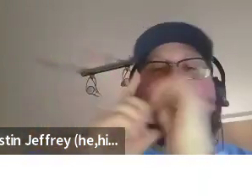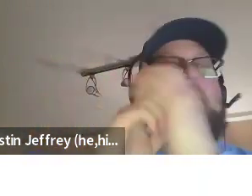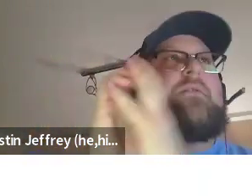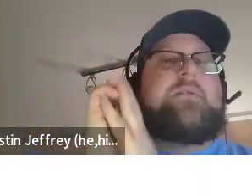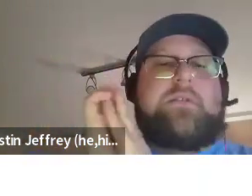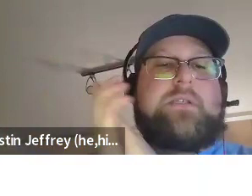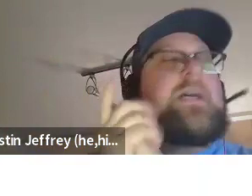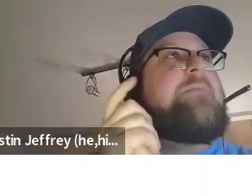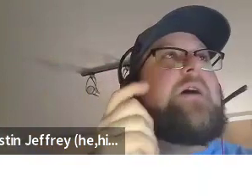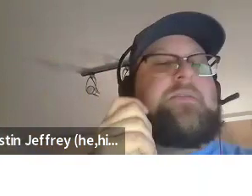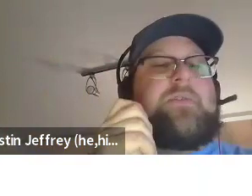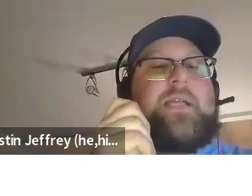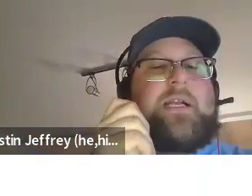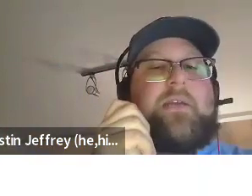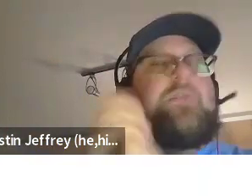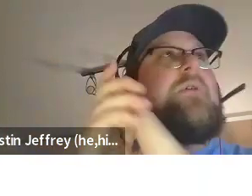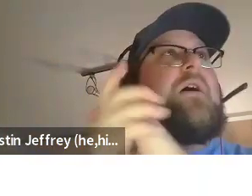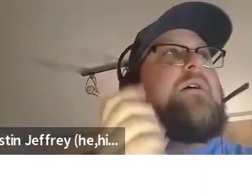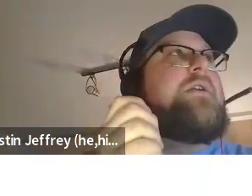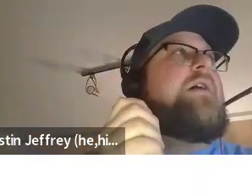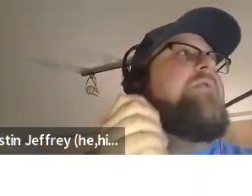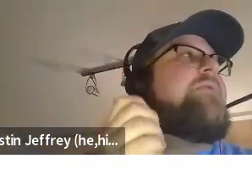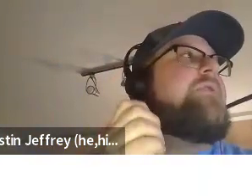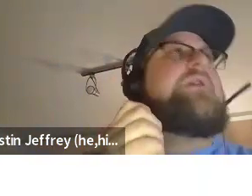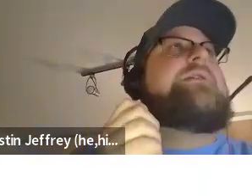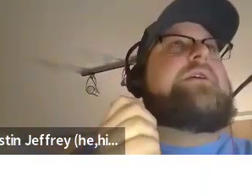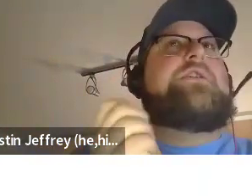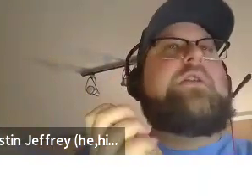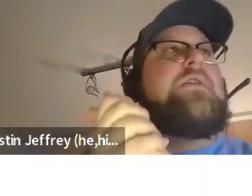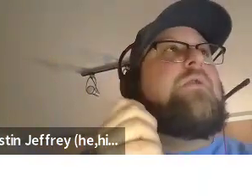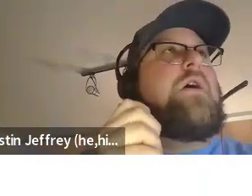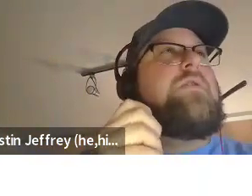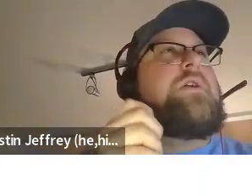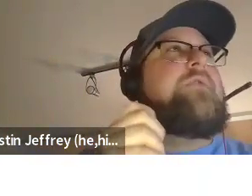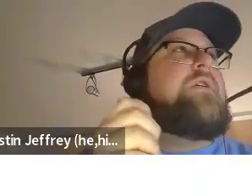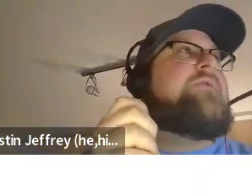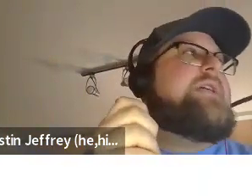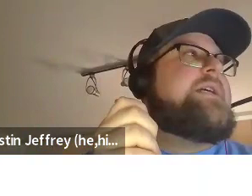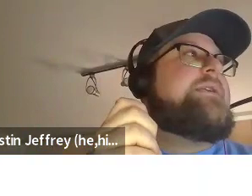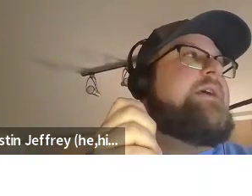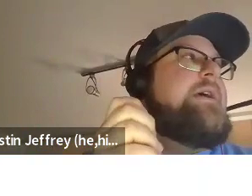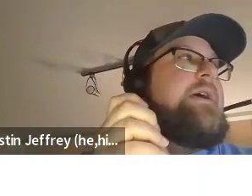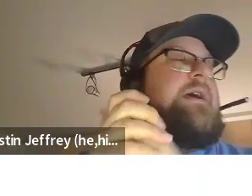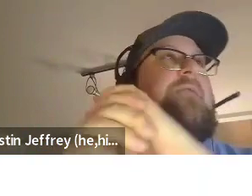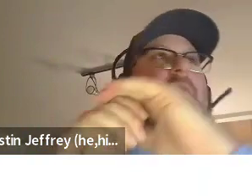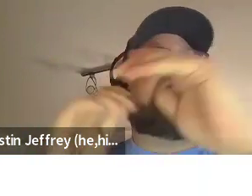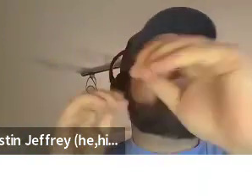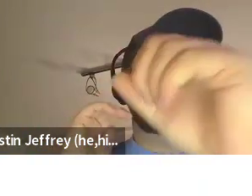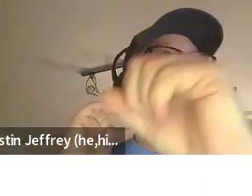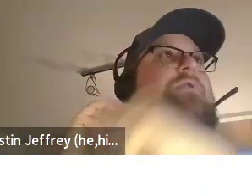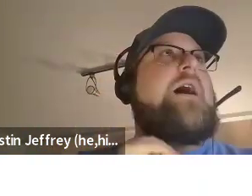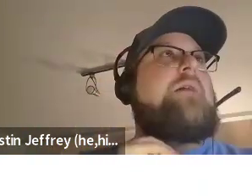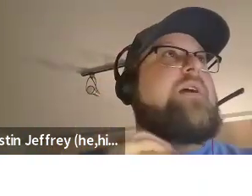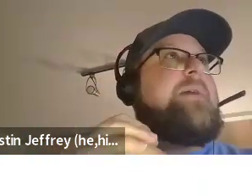And that's actually, just to kind of pause for a second, if you are a nonprofit organization and you are looking for COVID tests, if you